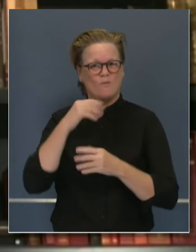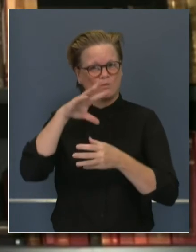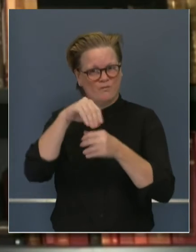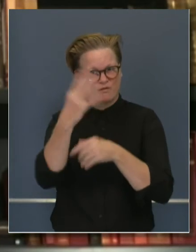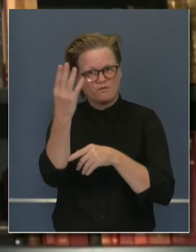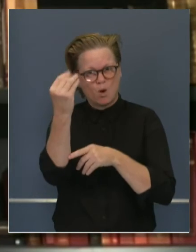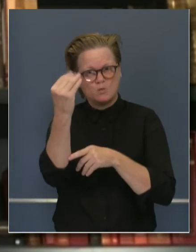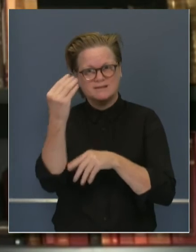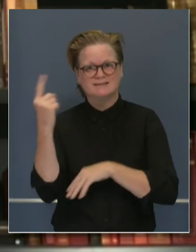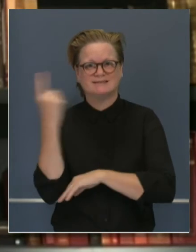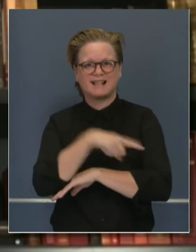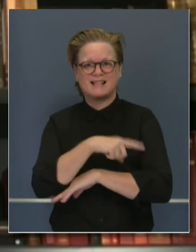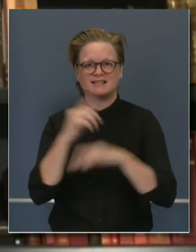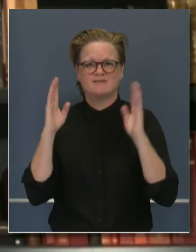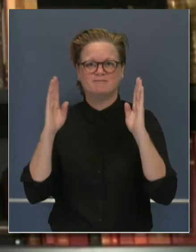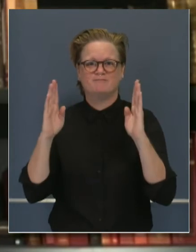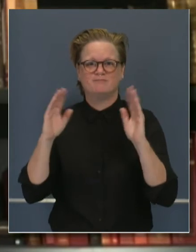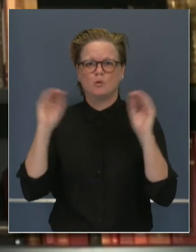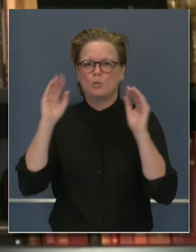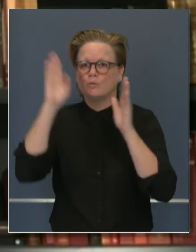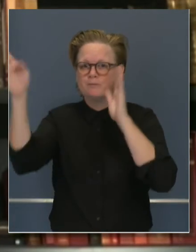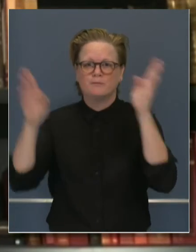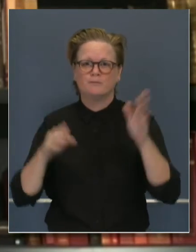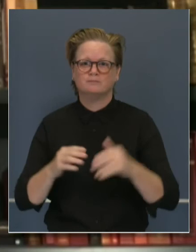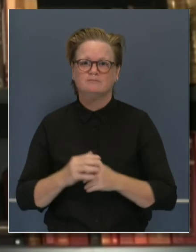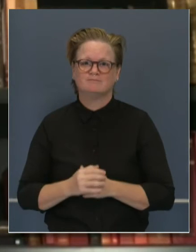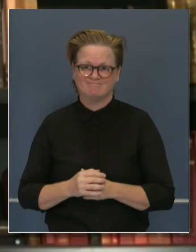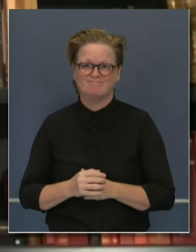Final question, Ashley Zavala, Next Star Media Group.